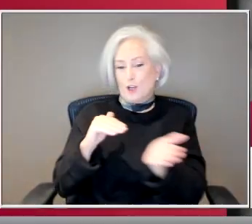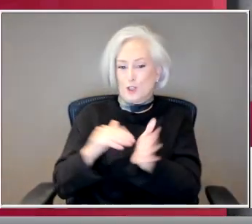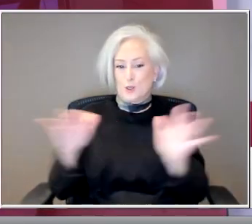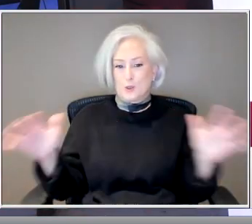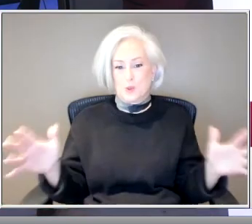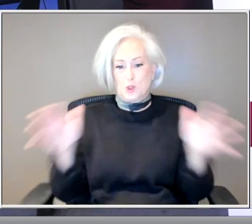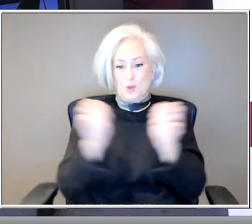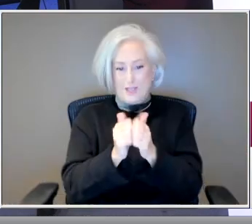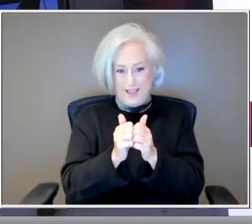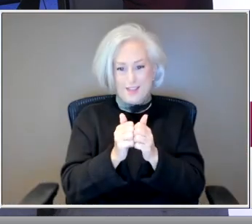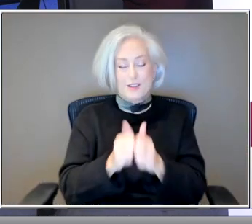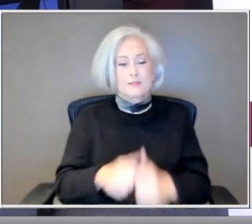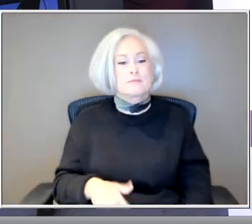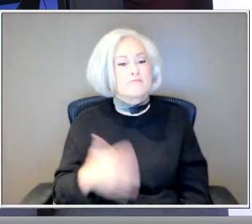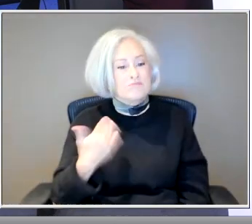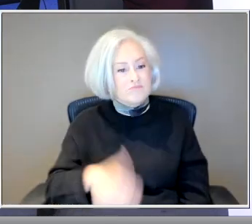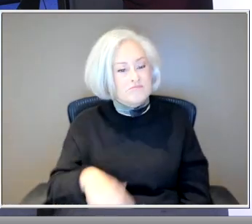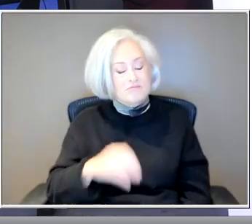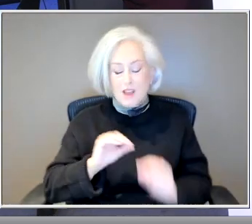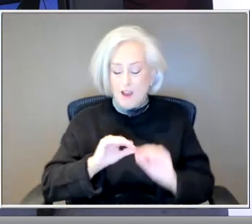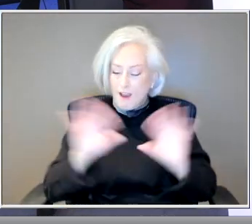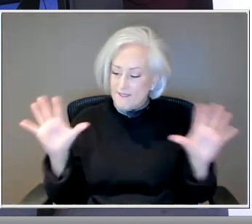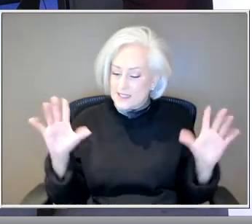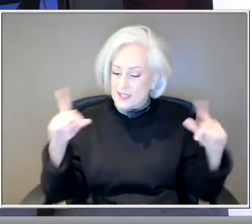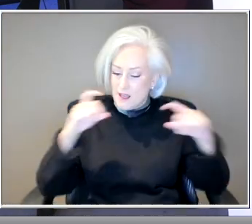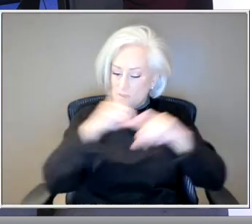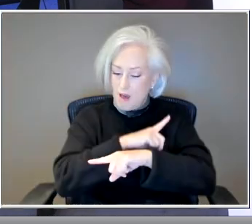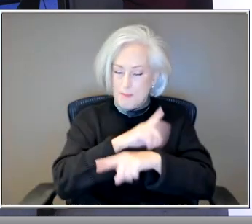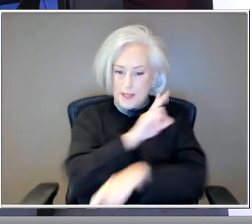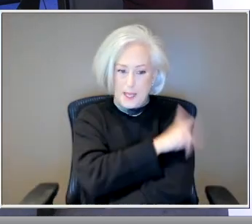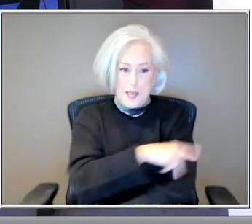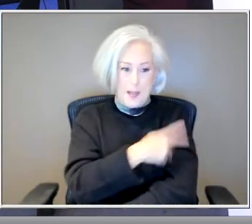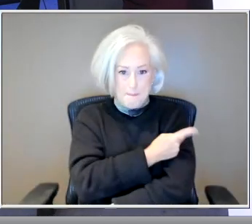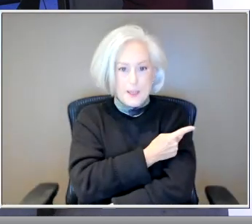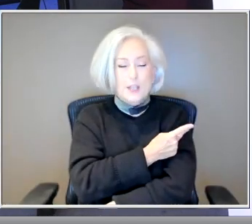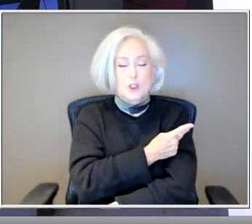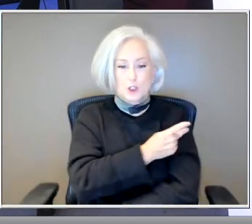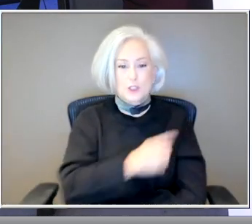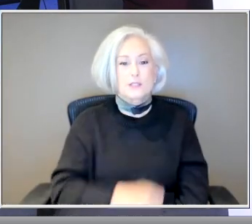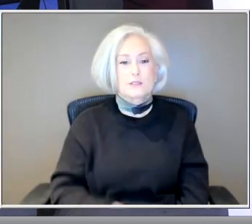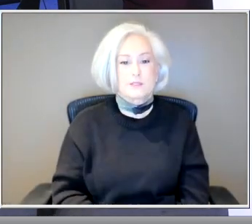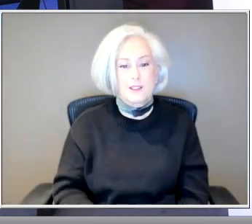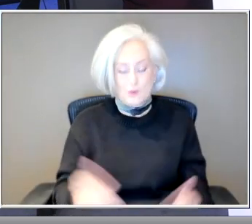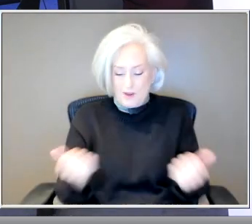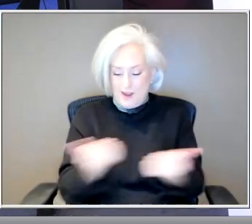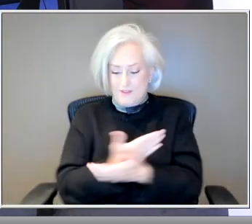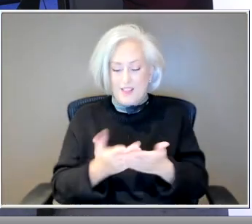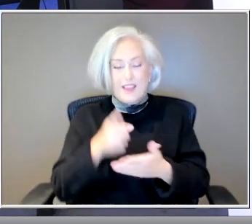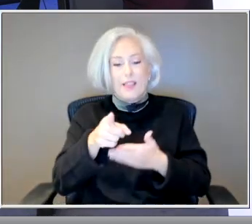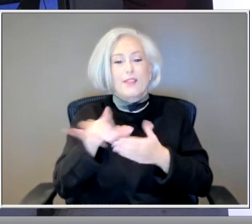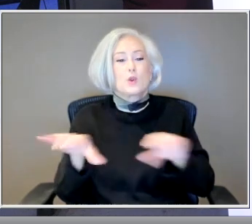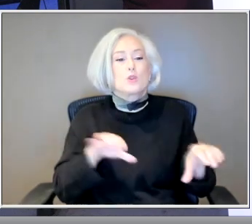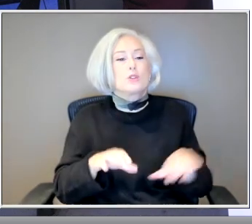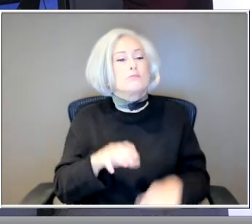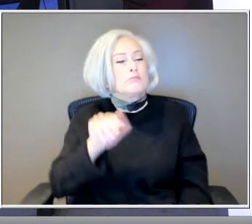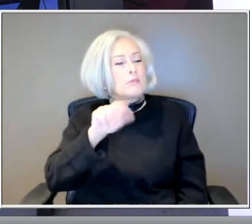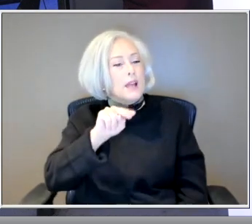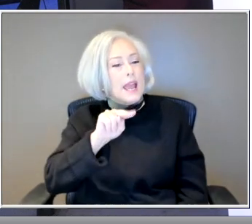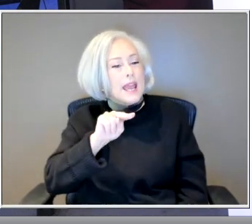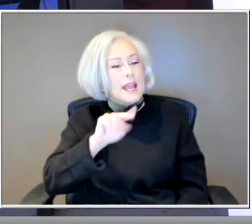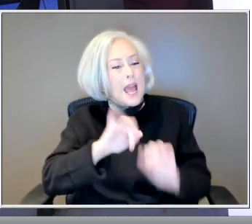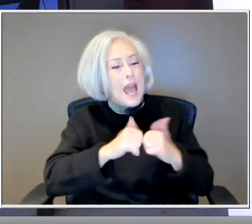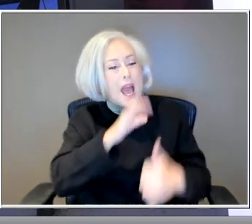very complex patient that you're dealing with here with all of the stuff that you guys are doing. Anne, I wanted to ask you, how old were you when you had your first